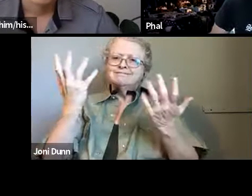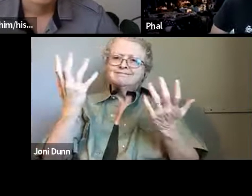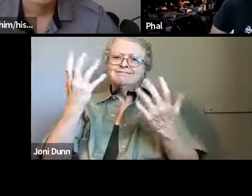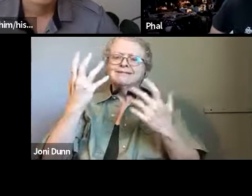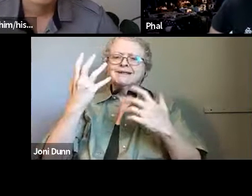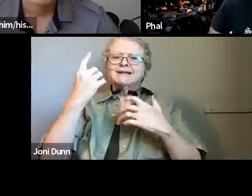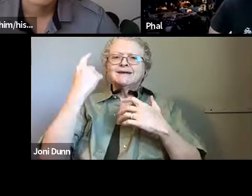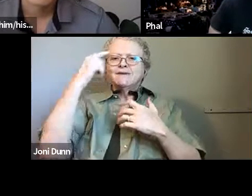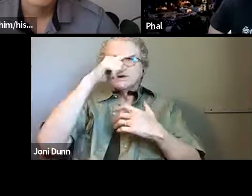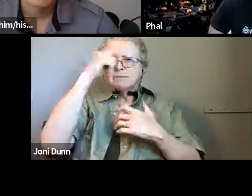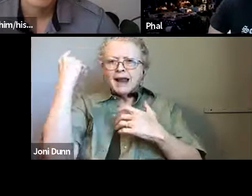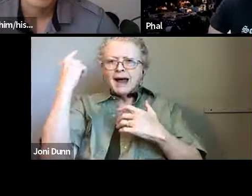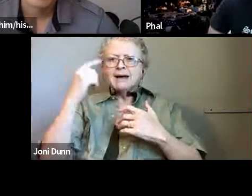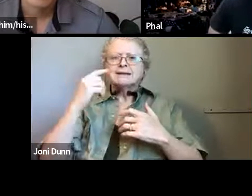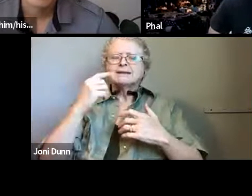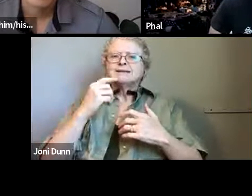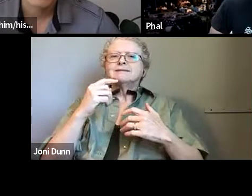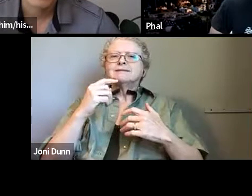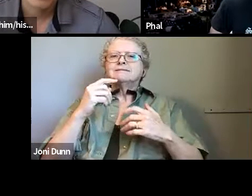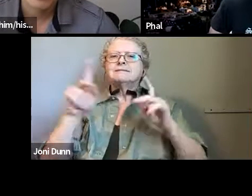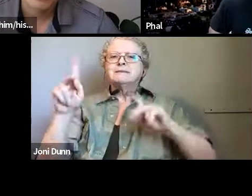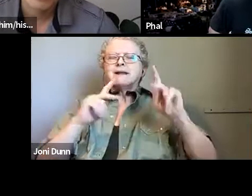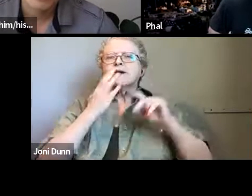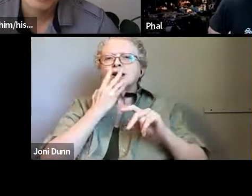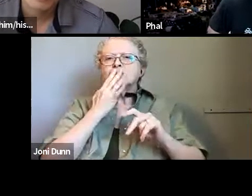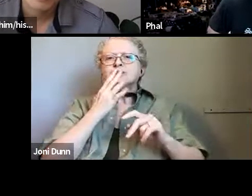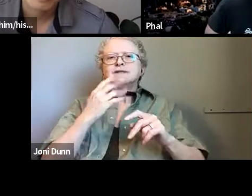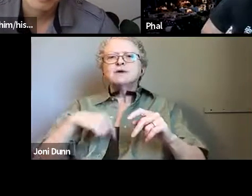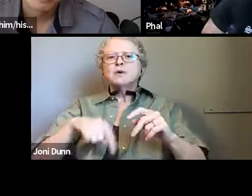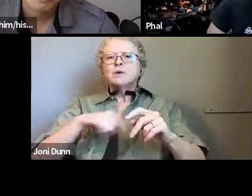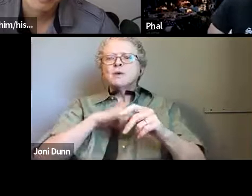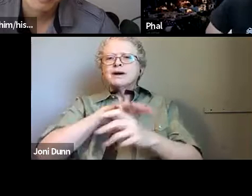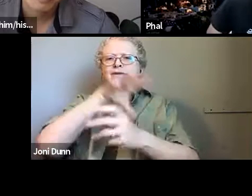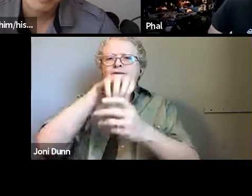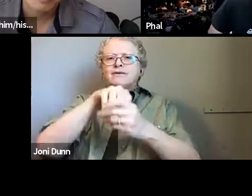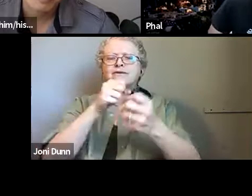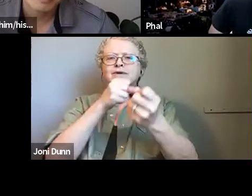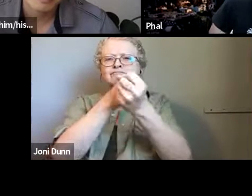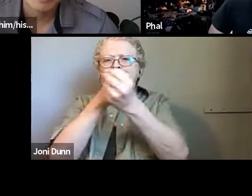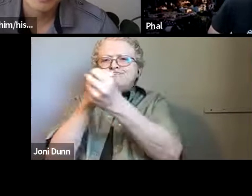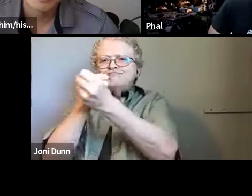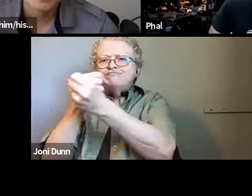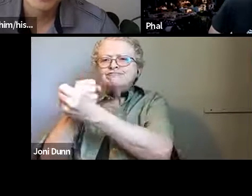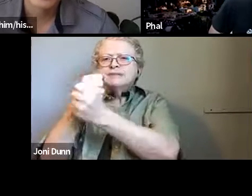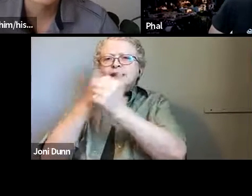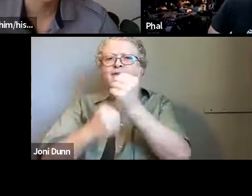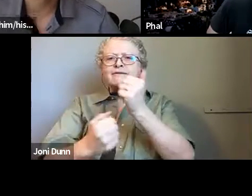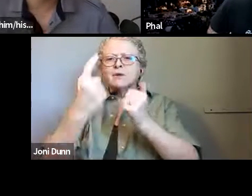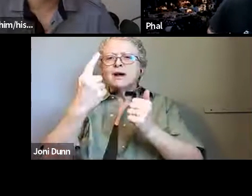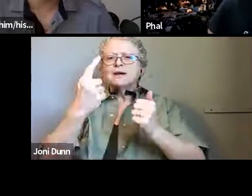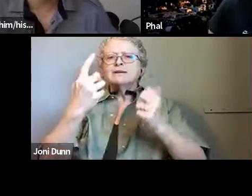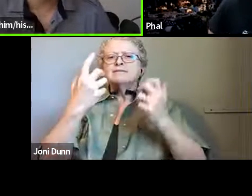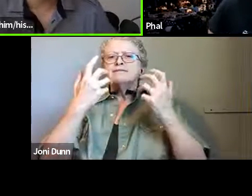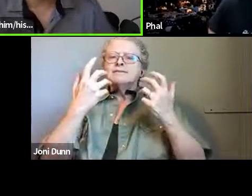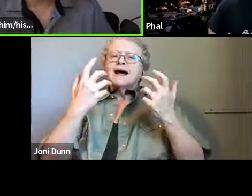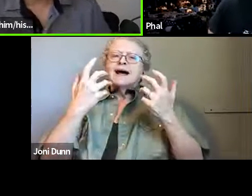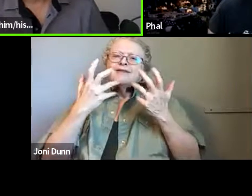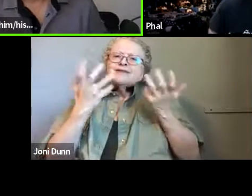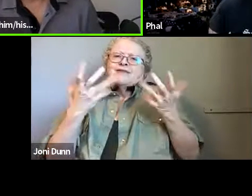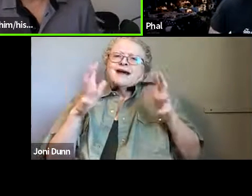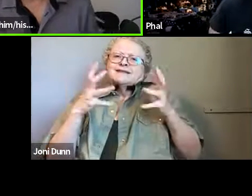with people on the ground and the work and supporting everybody all across. So much to say, but I want to make room for others. Thank